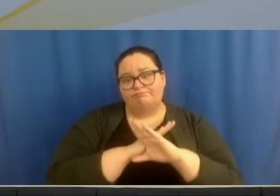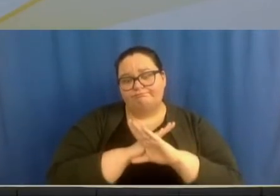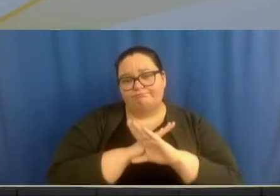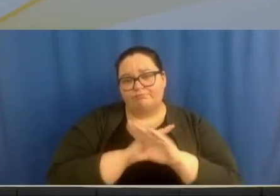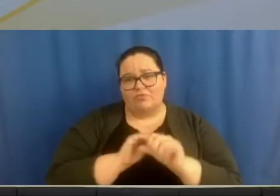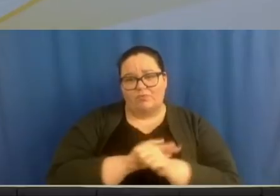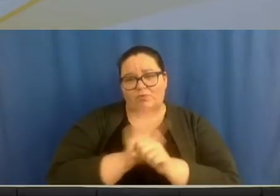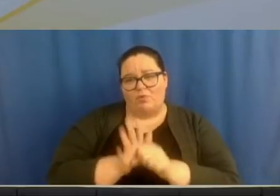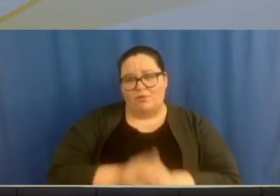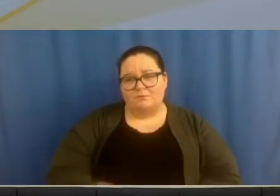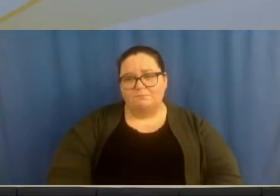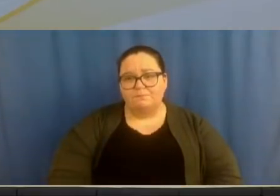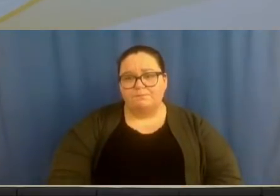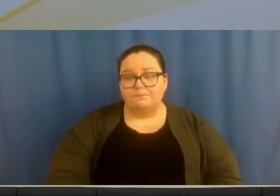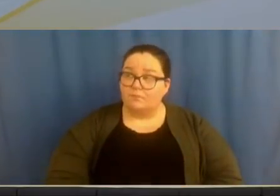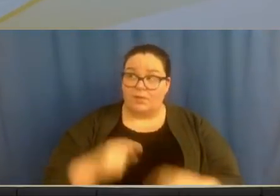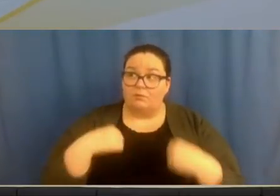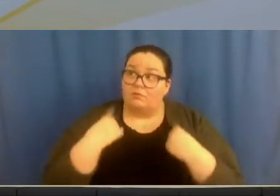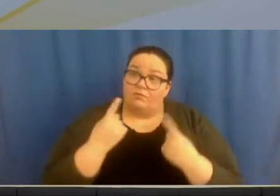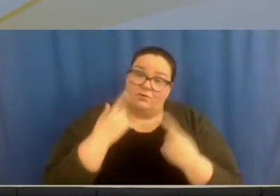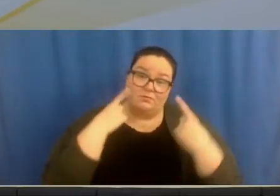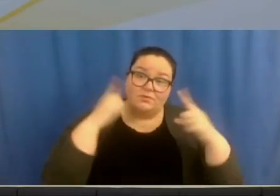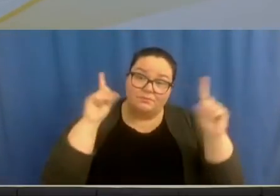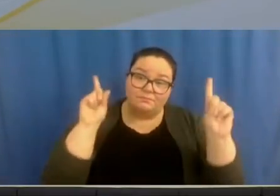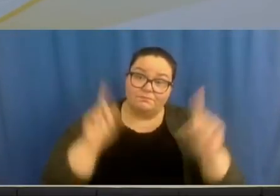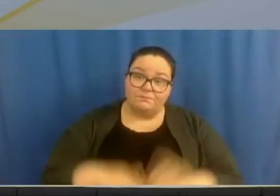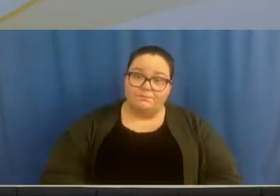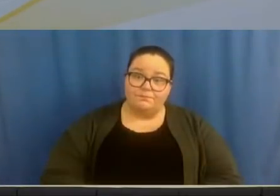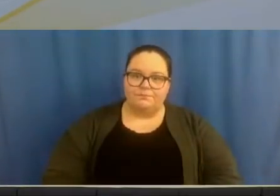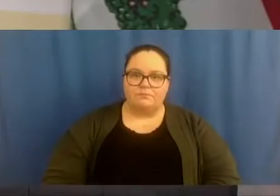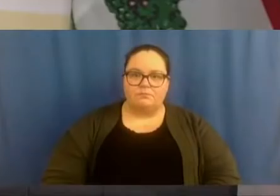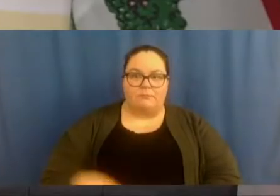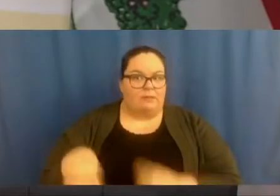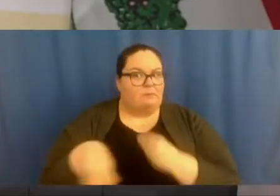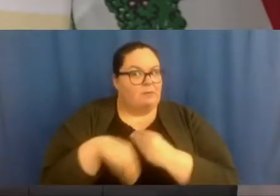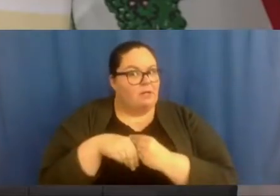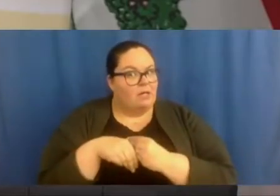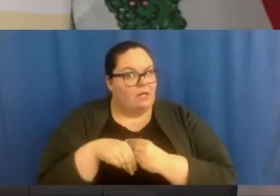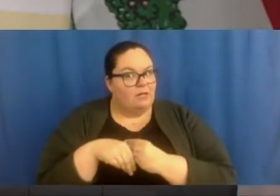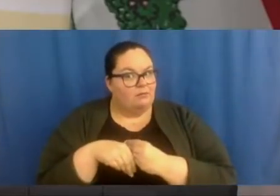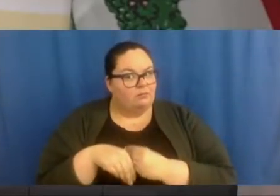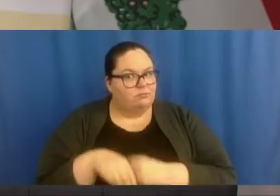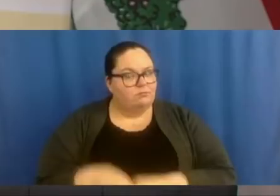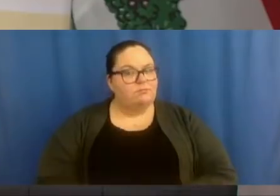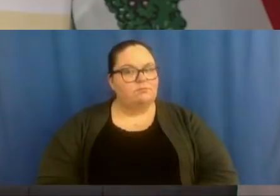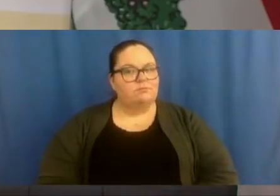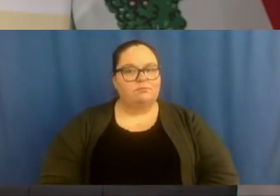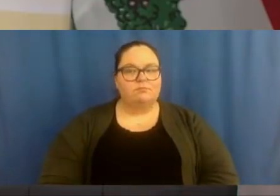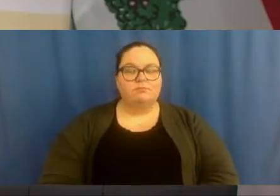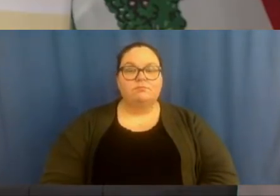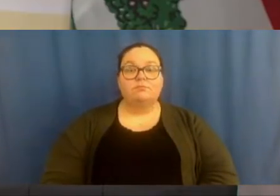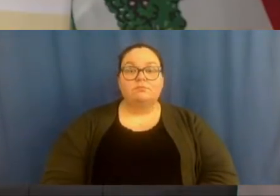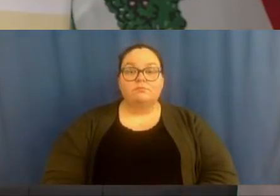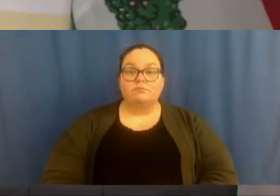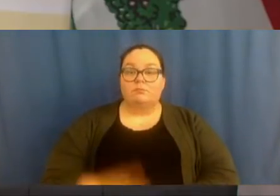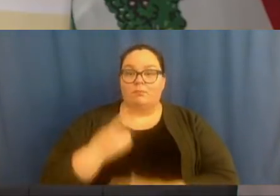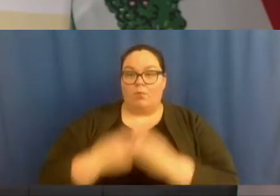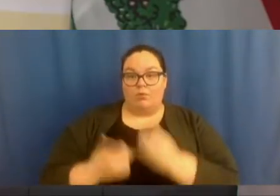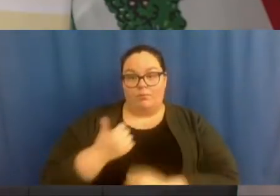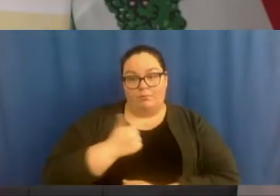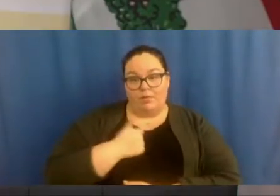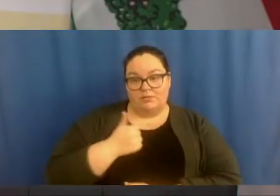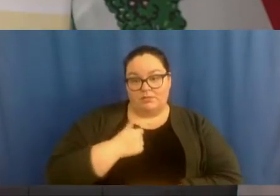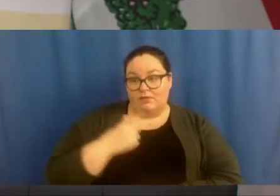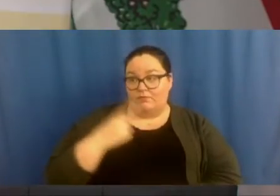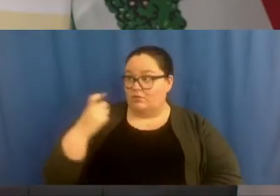it has served us very well. And if I could just add, Brett, before we go, that, you know, I think both Dr. Morris and I have gotten lots